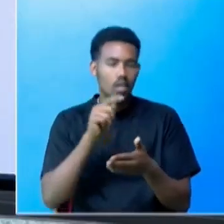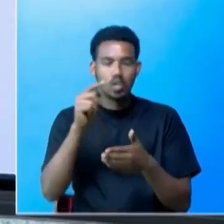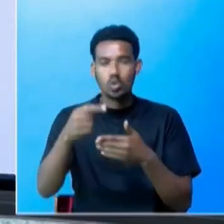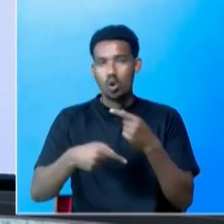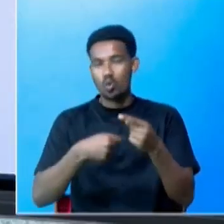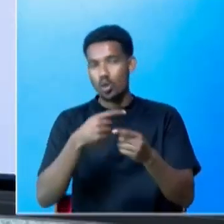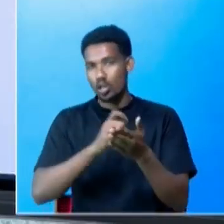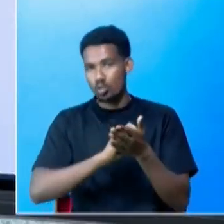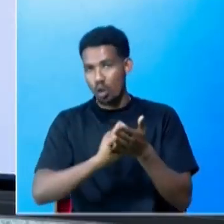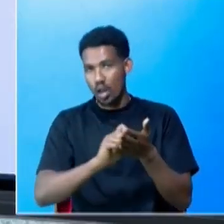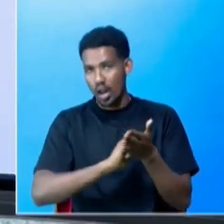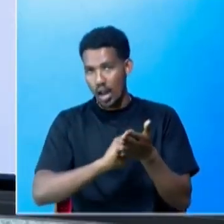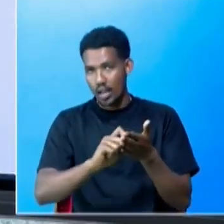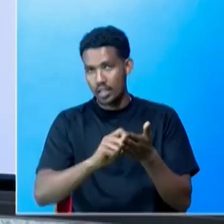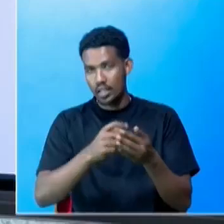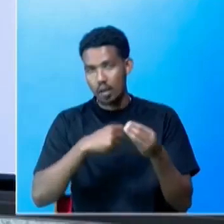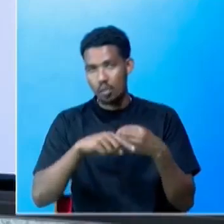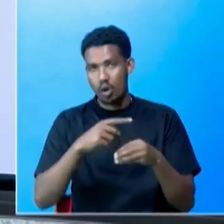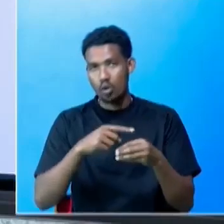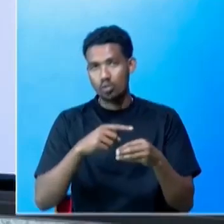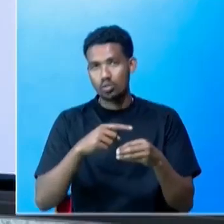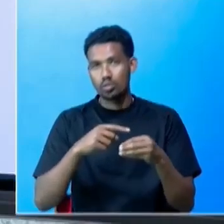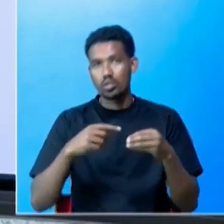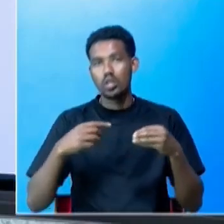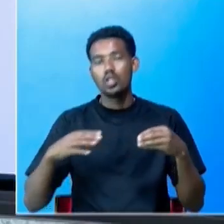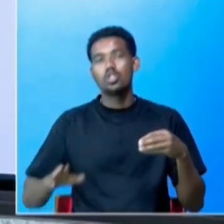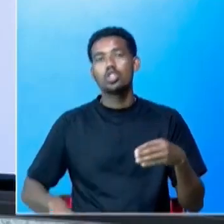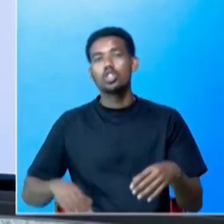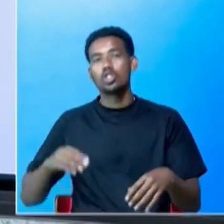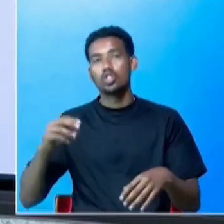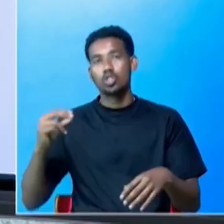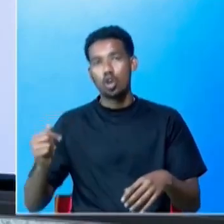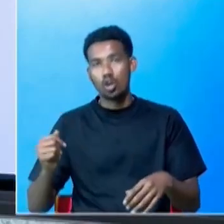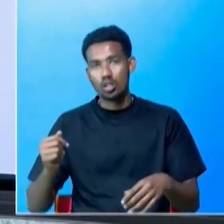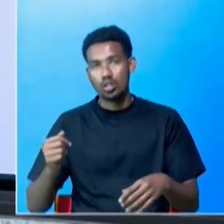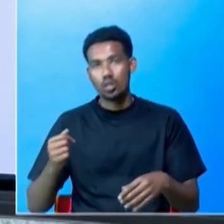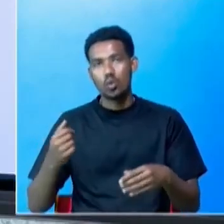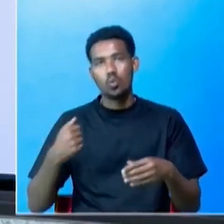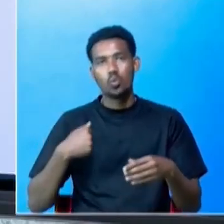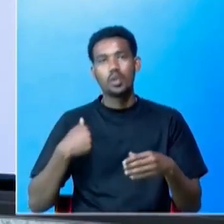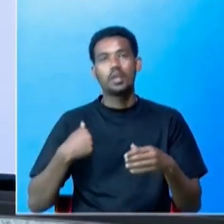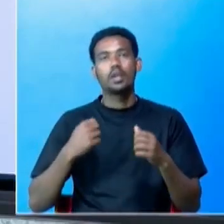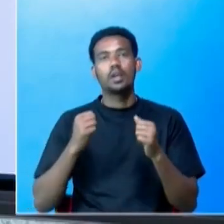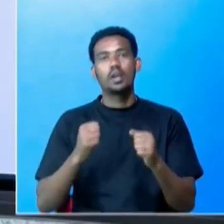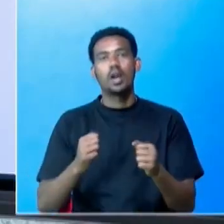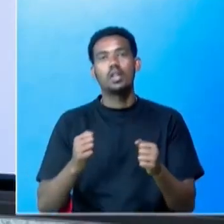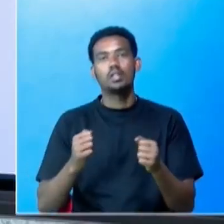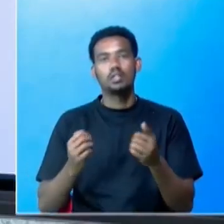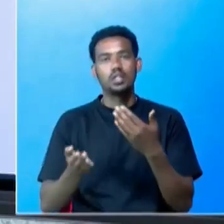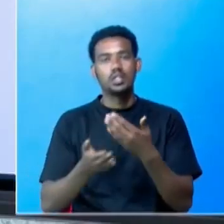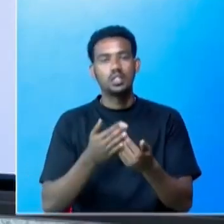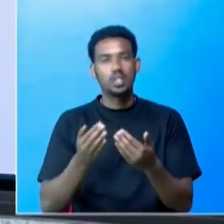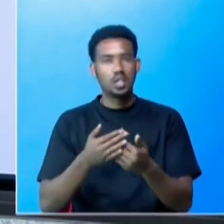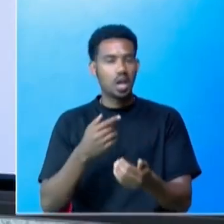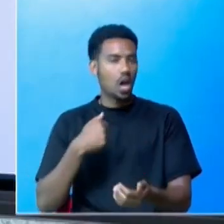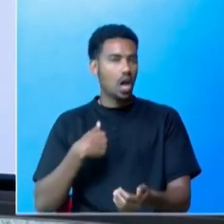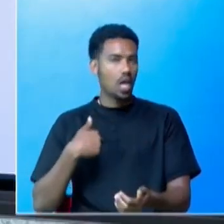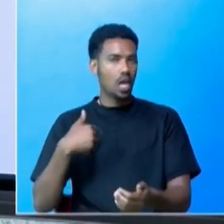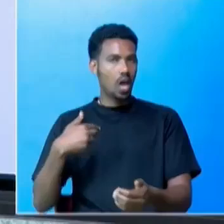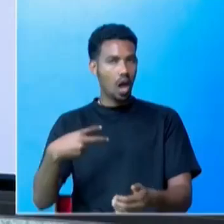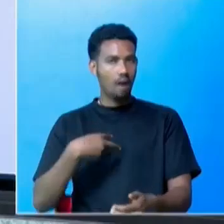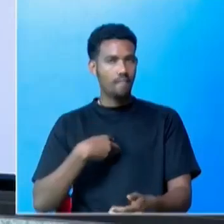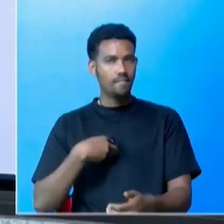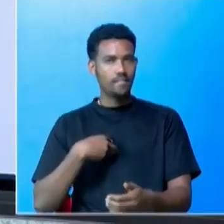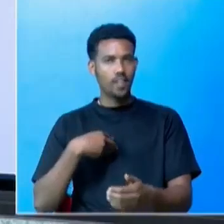write about your dog, easily you can say, I have a dog. I have a